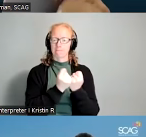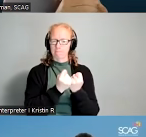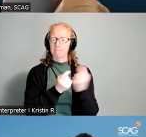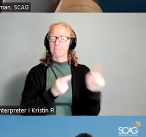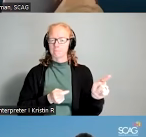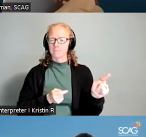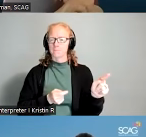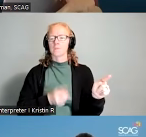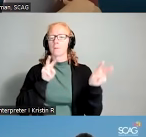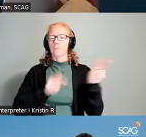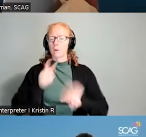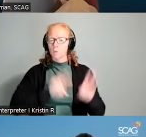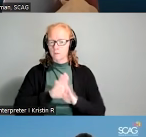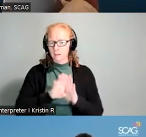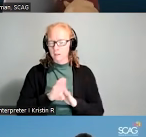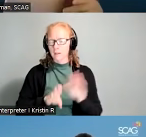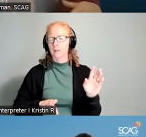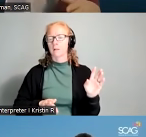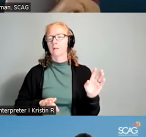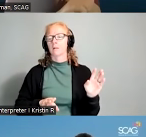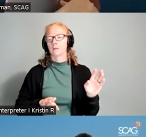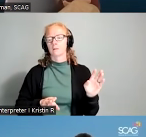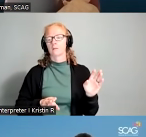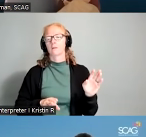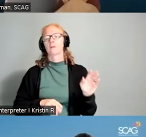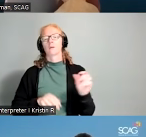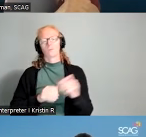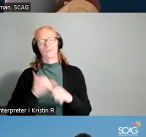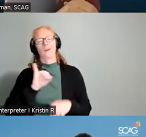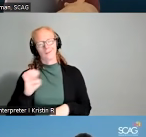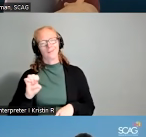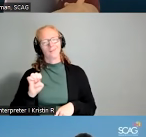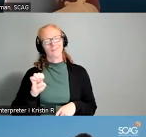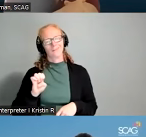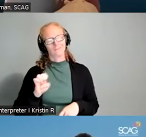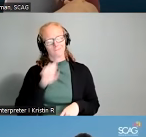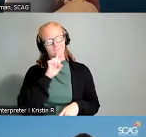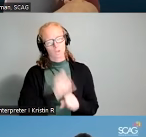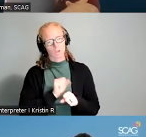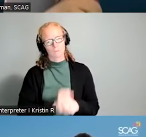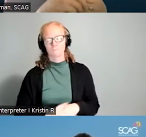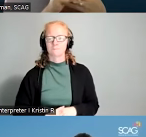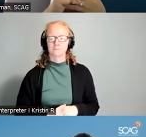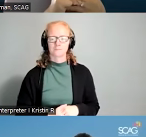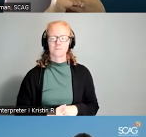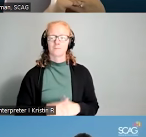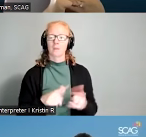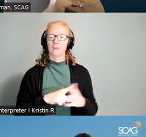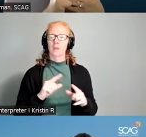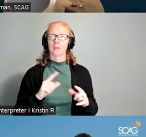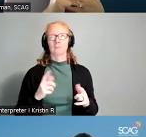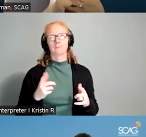monitoring development and especially in the IE and working on